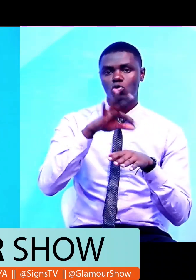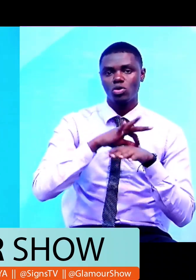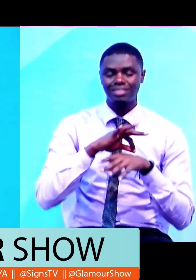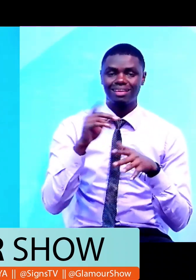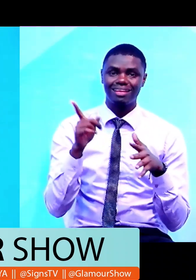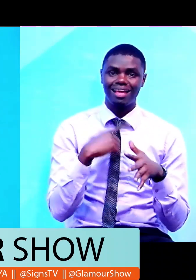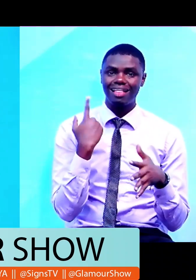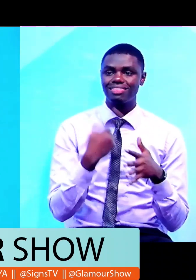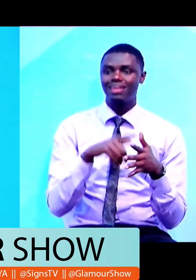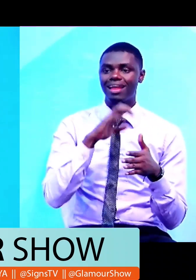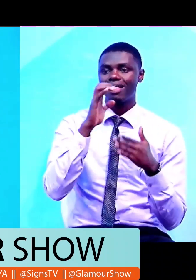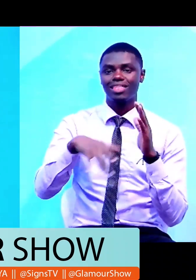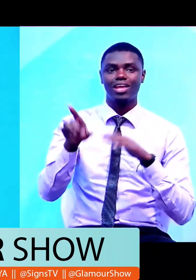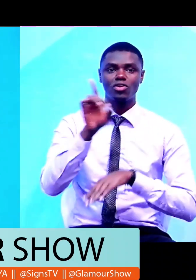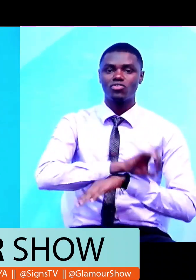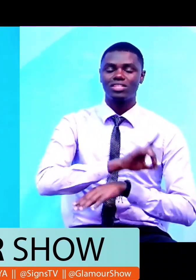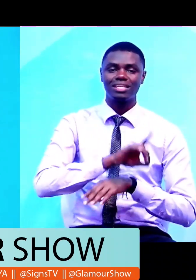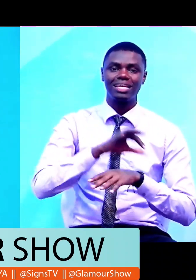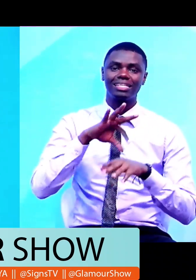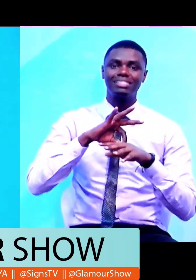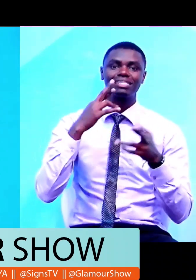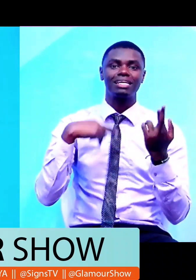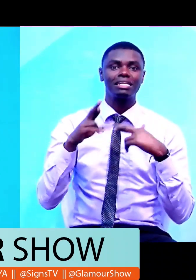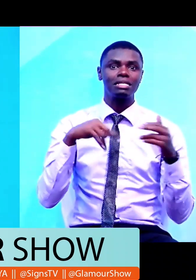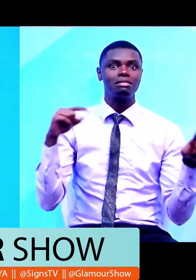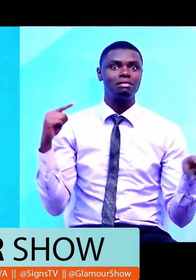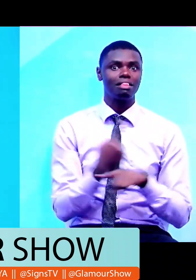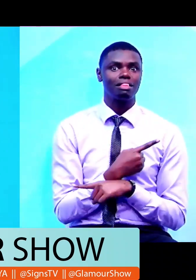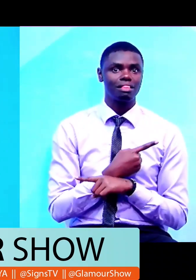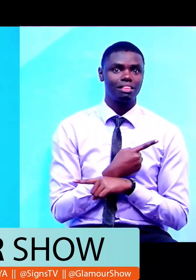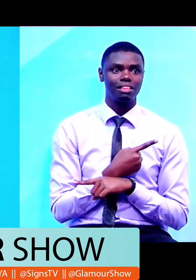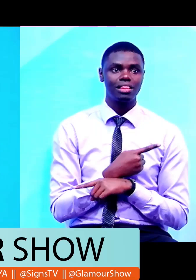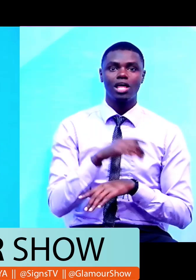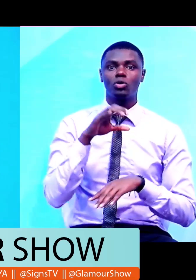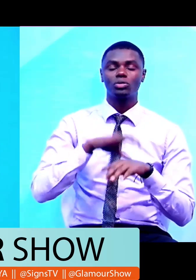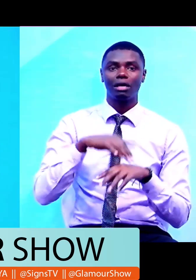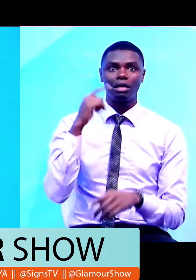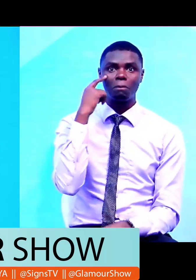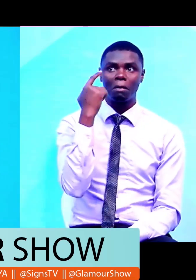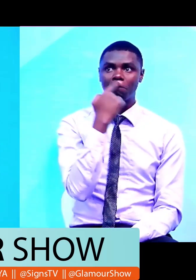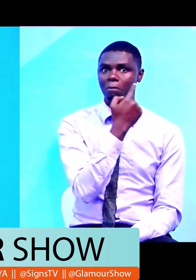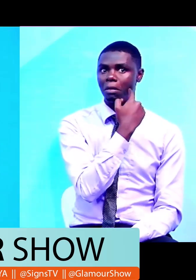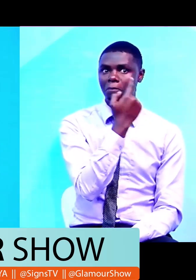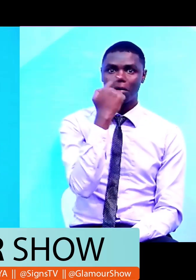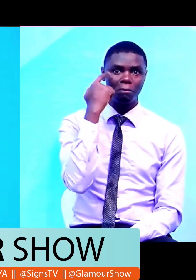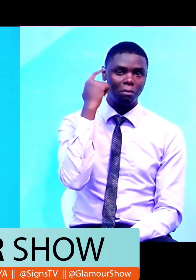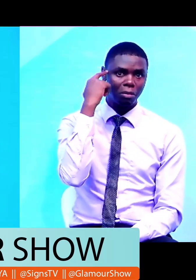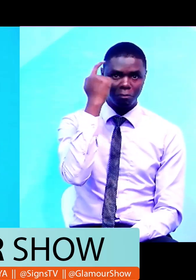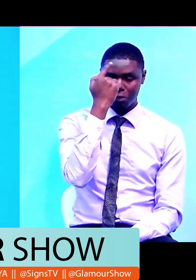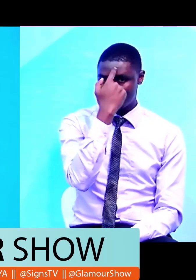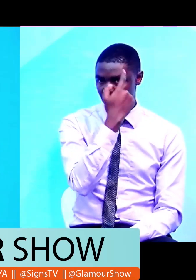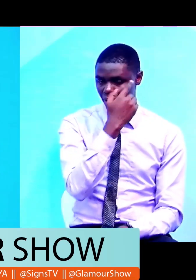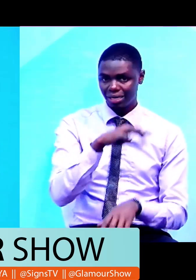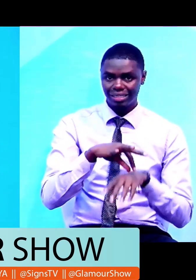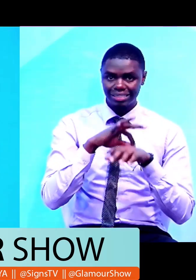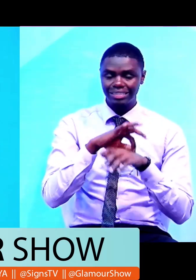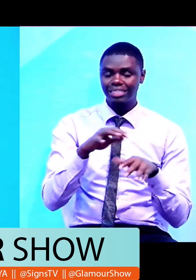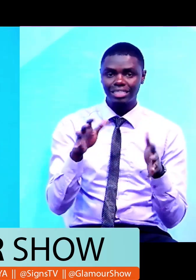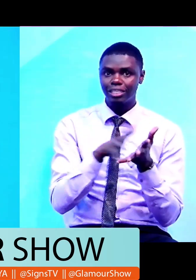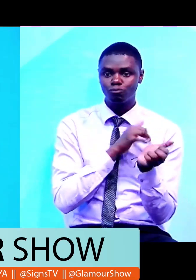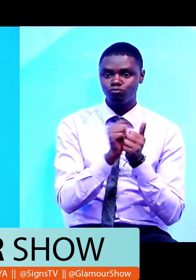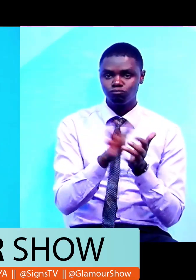and at the end of the day your skin reacts to it. You get pimples, you get blackheads, your skin just breaks